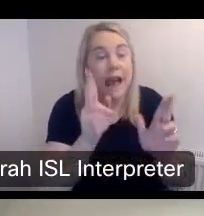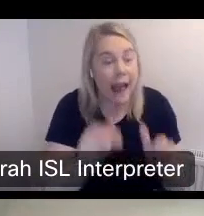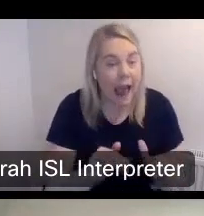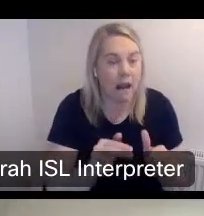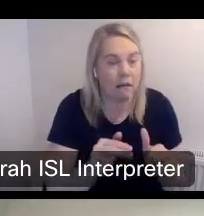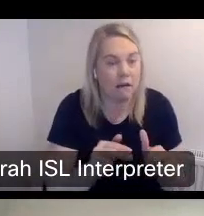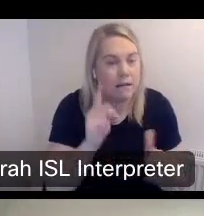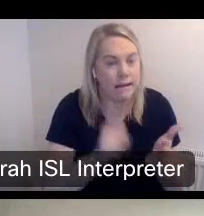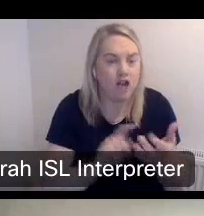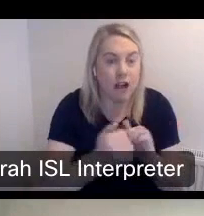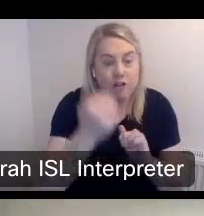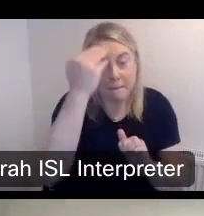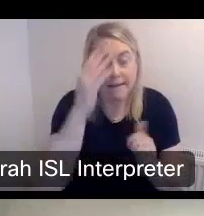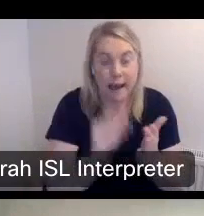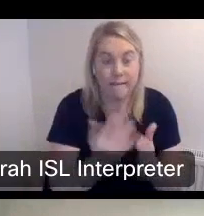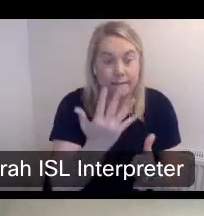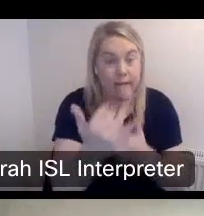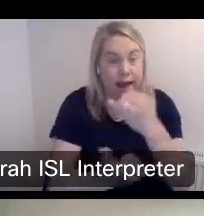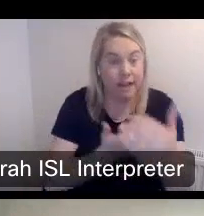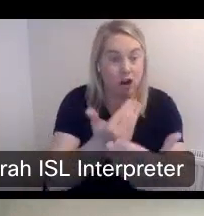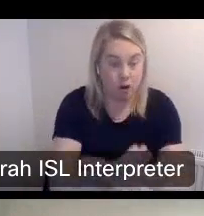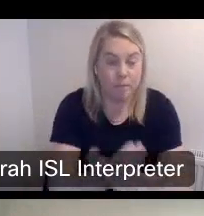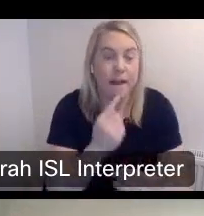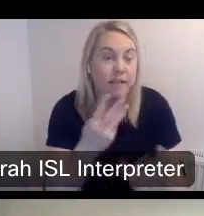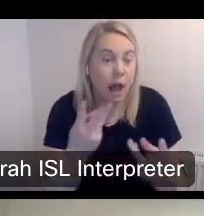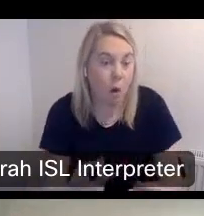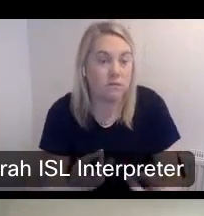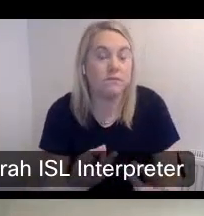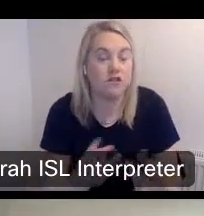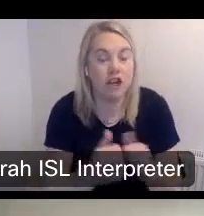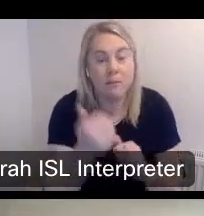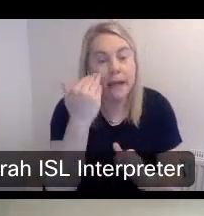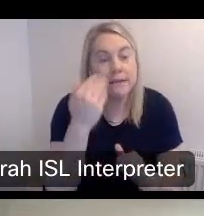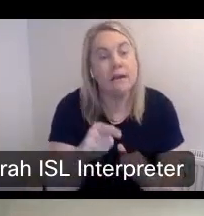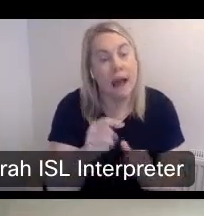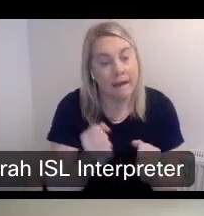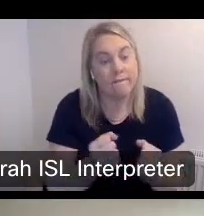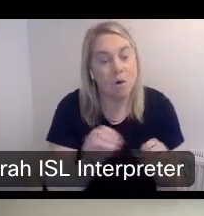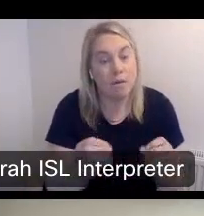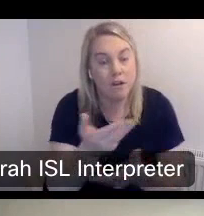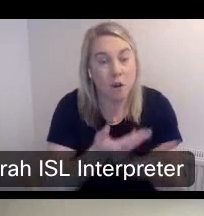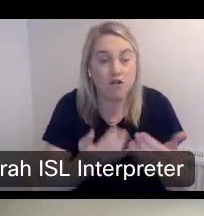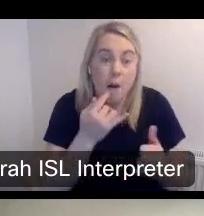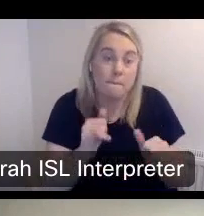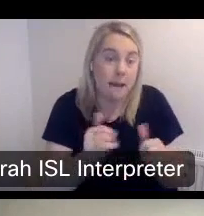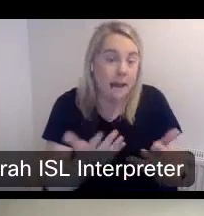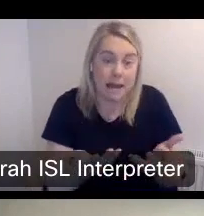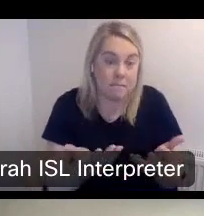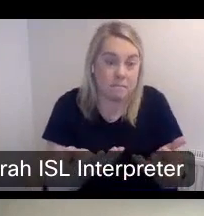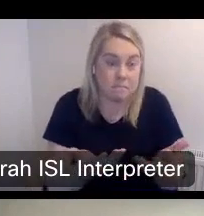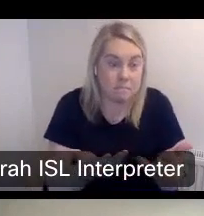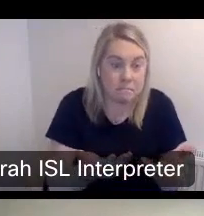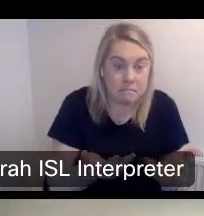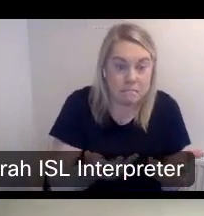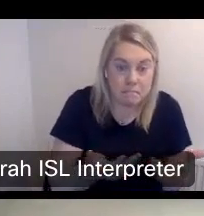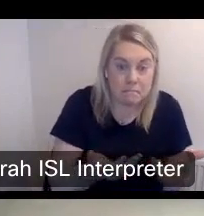so wish. Or you might not be able to identify or contact the relative of the family,